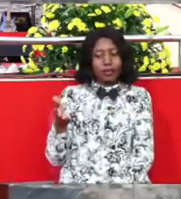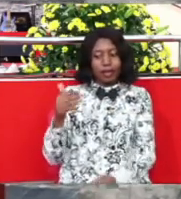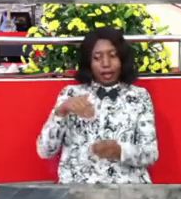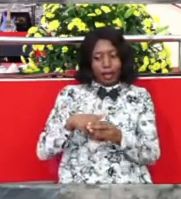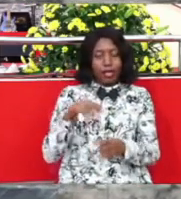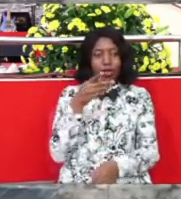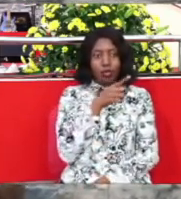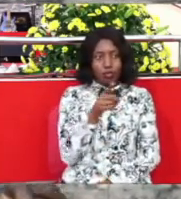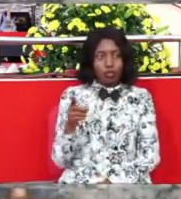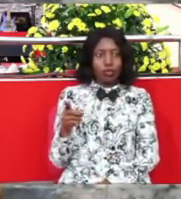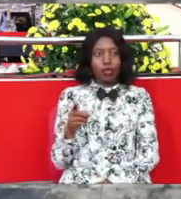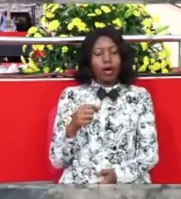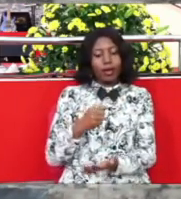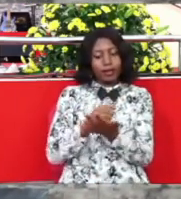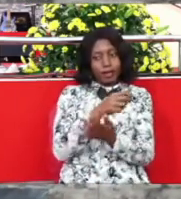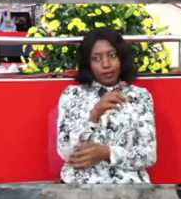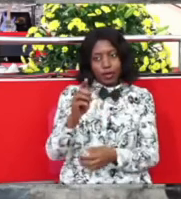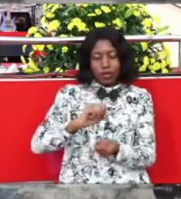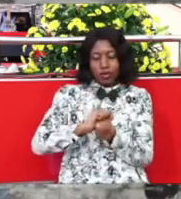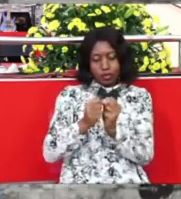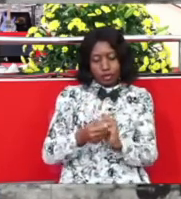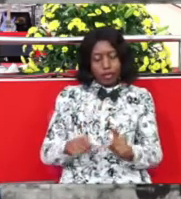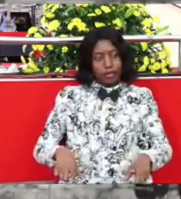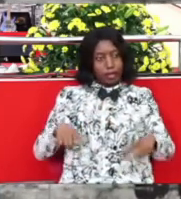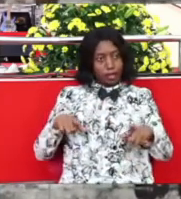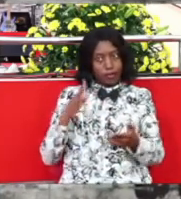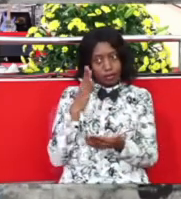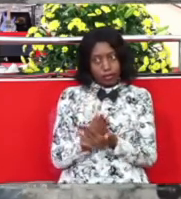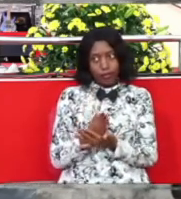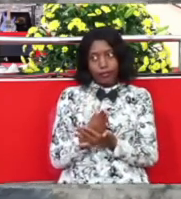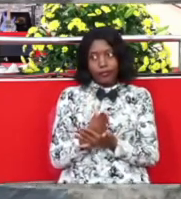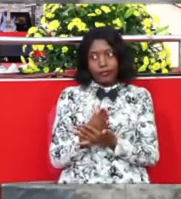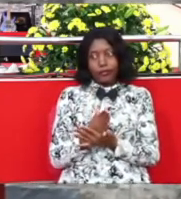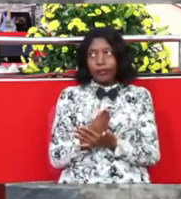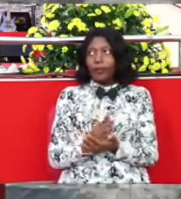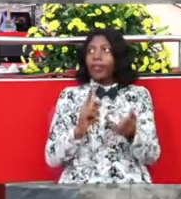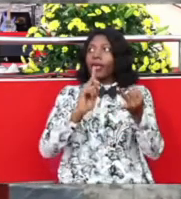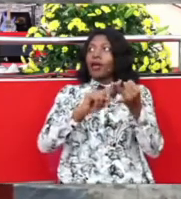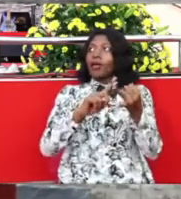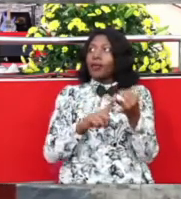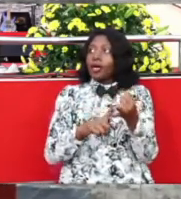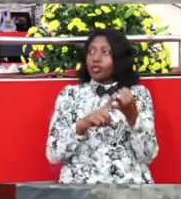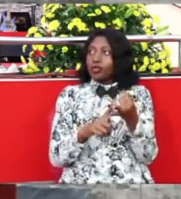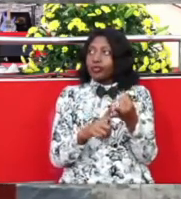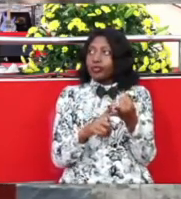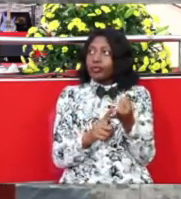nguvu za Mungu ziko ndani yako na unabadilisha maisha. You number 2. When you